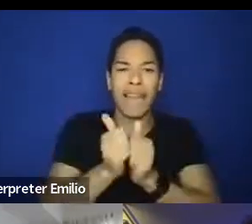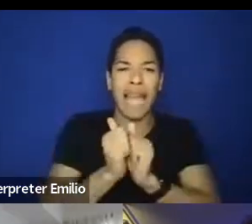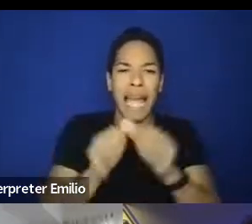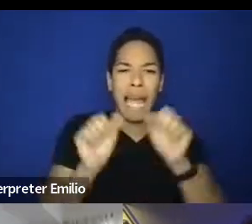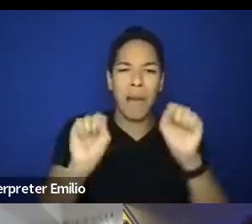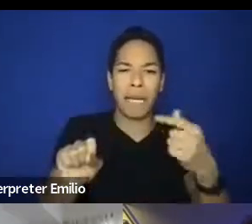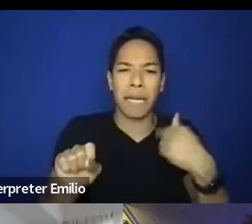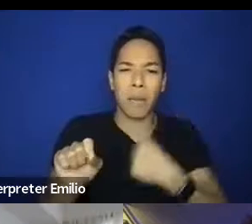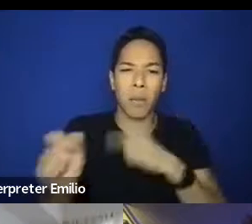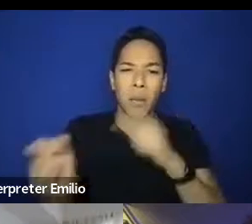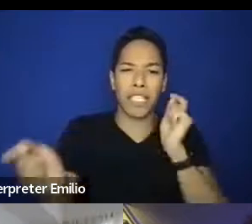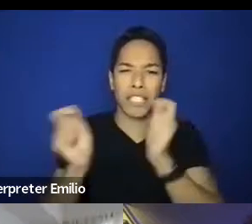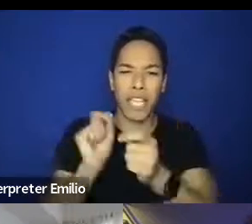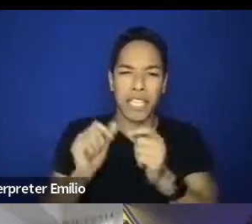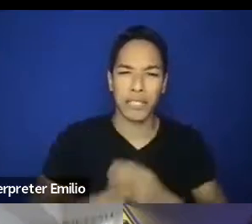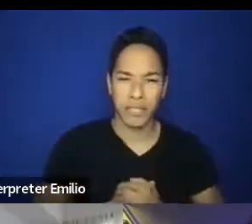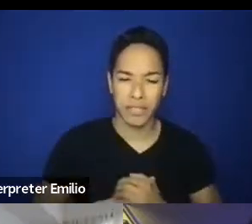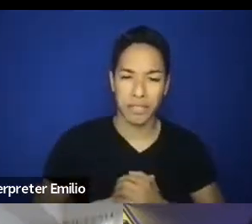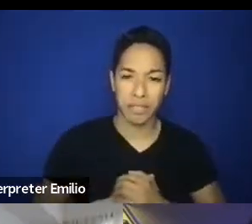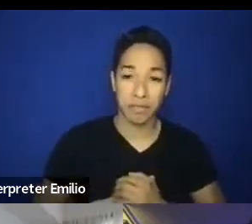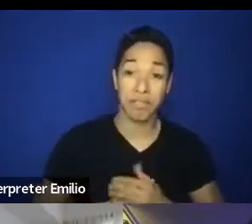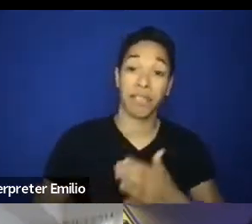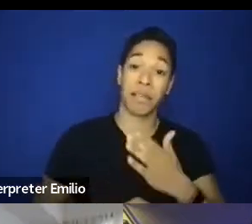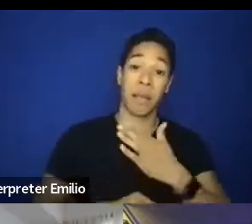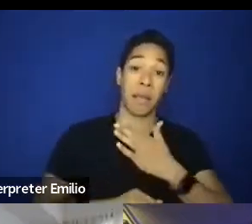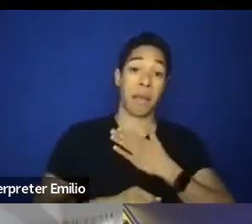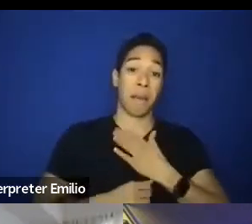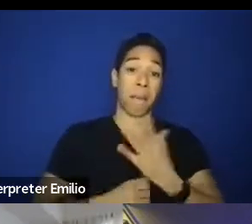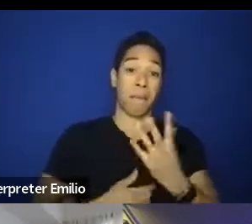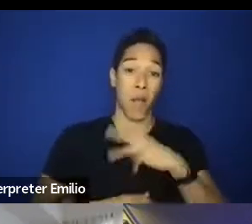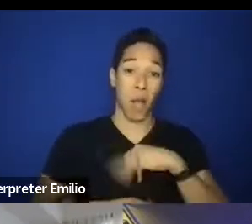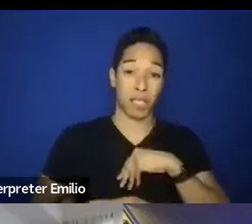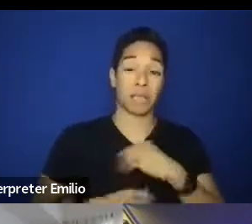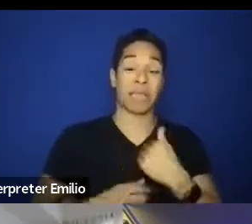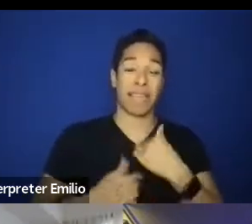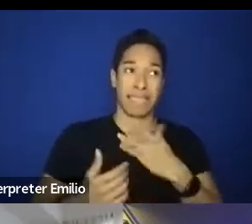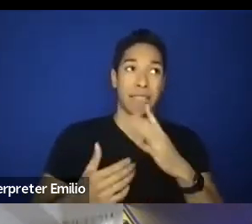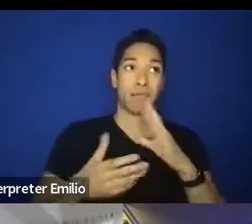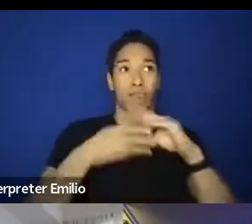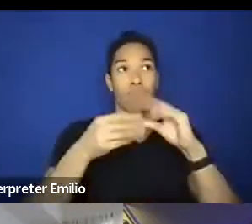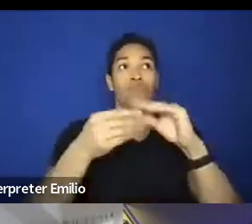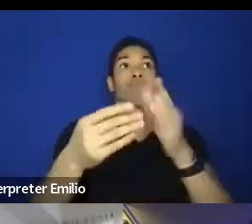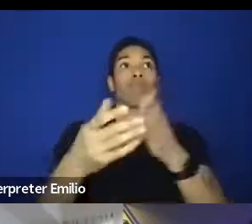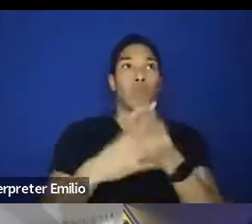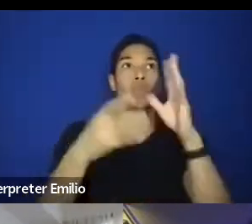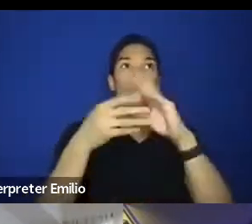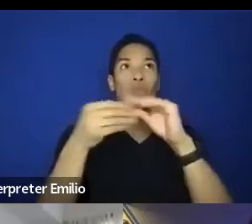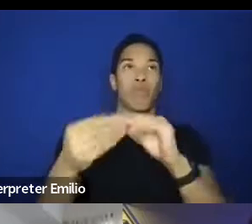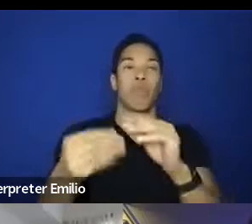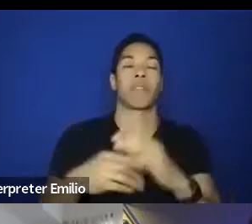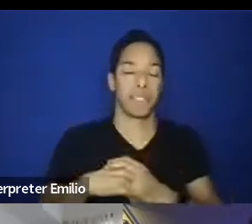My autism, I talk through stories a lot. So I'm going to talk through a lot of stories today.